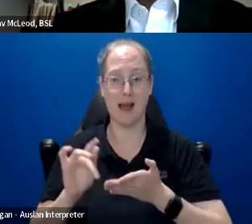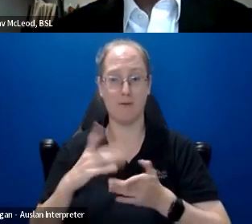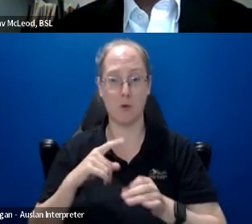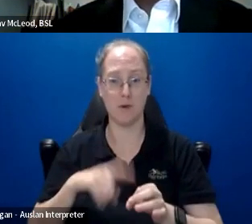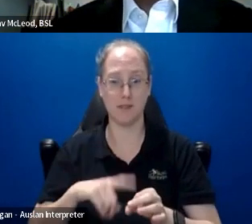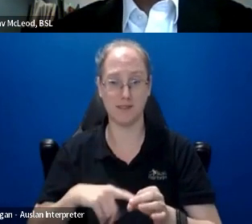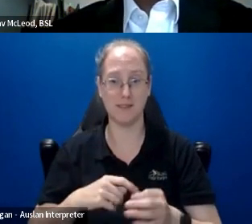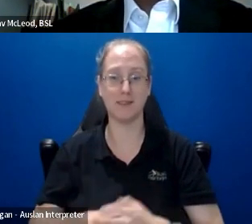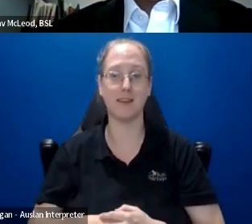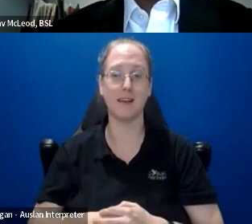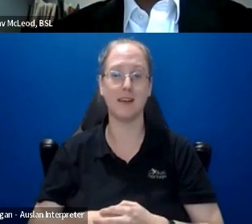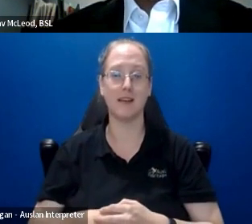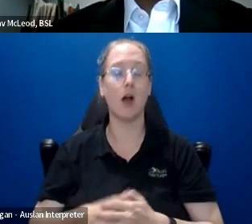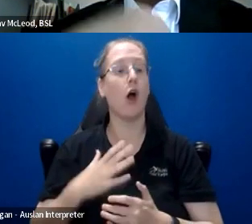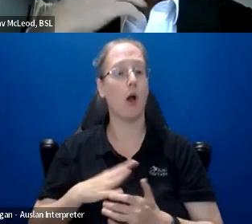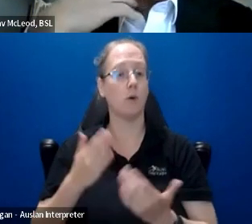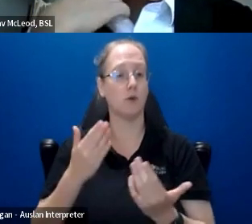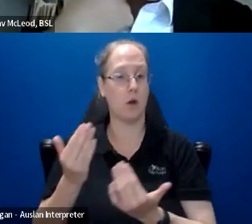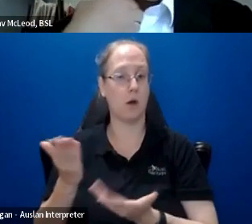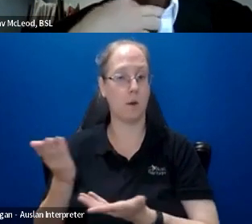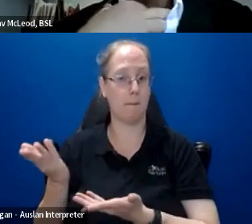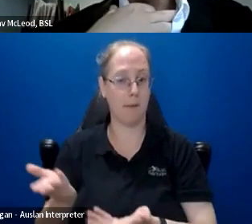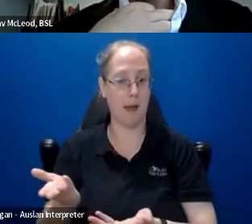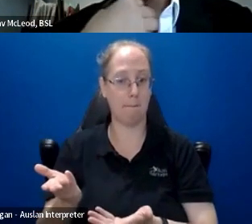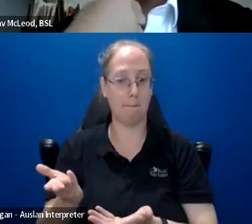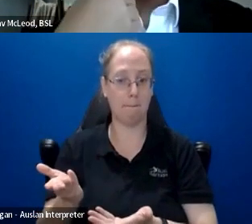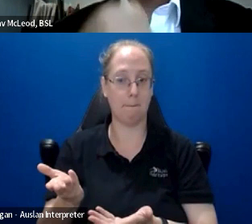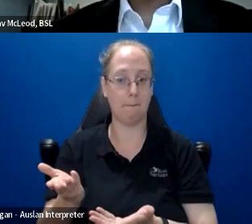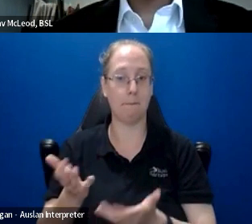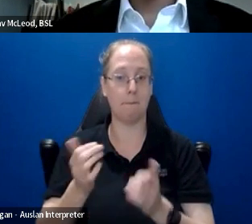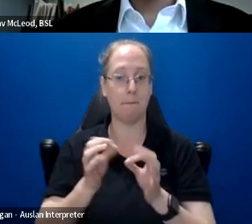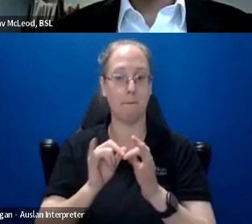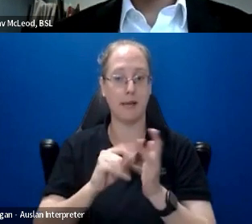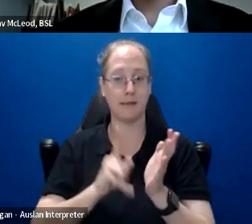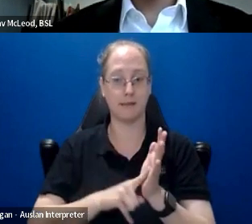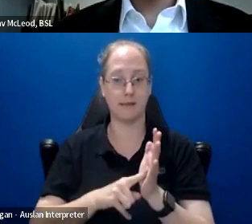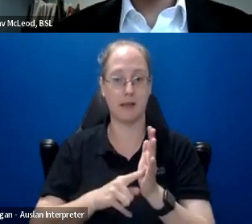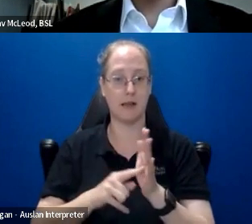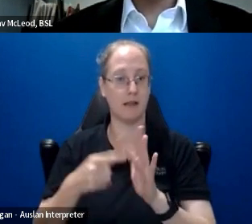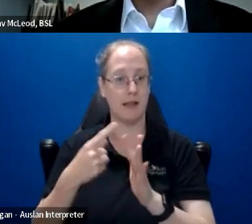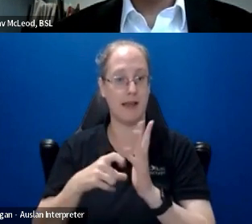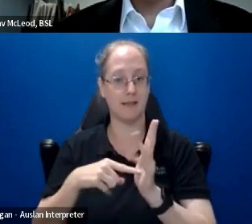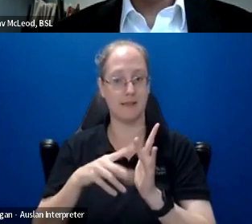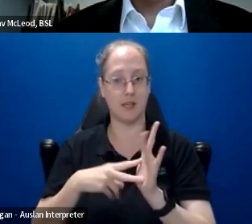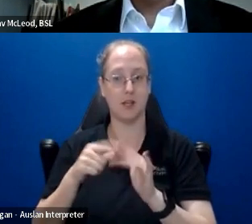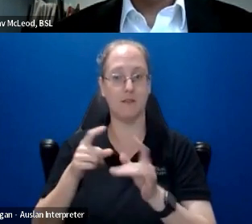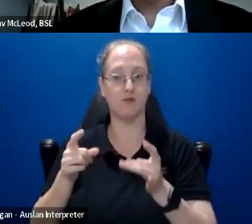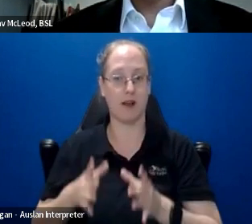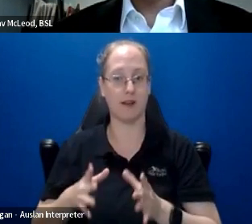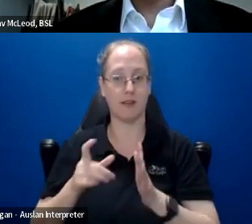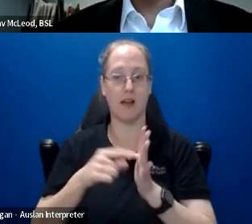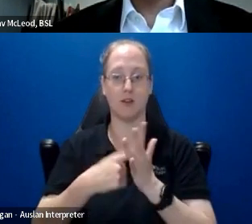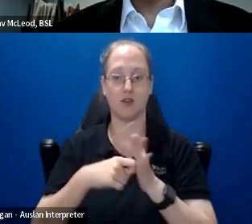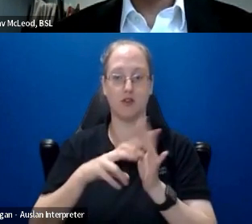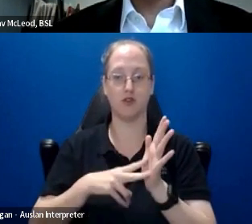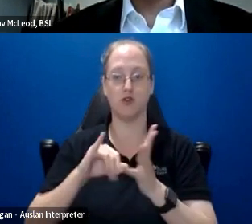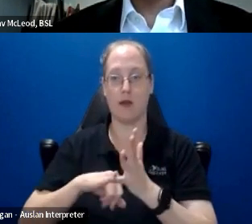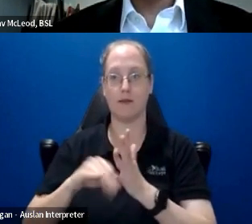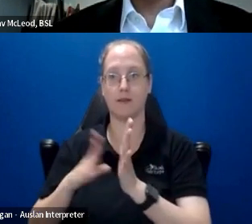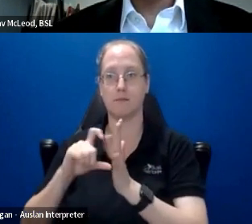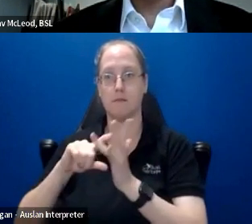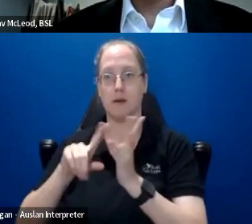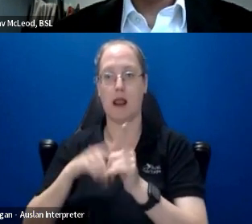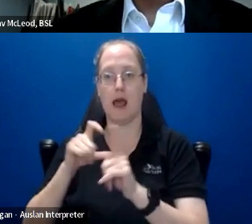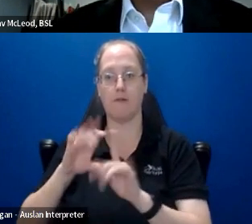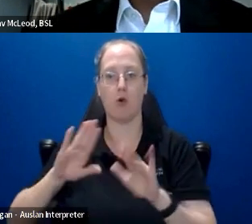questions. I would like to welcome now Brotherhood of St. Laurence Executive Director Travis McLeod for some closing remarks.